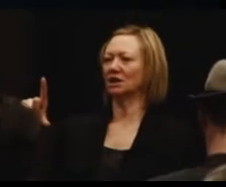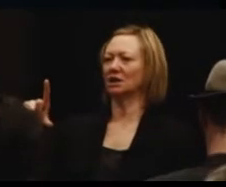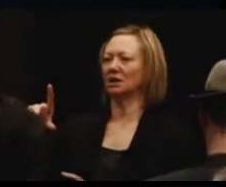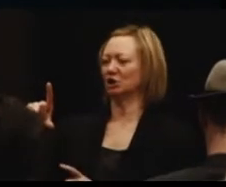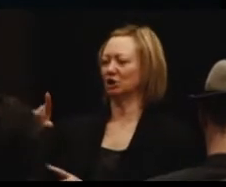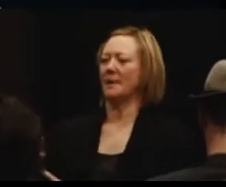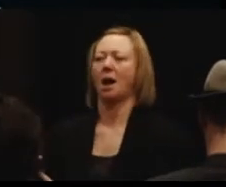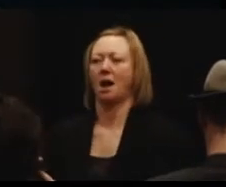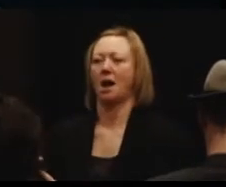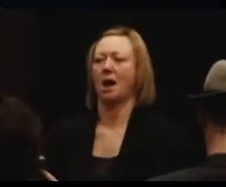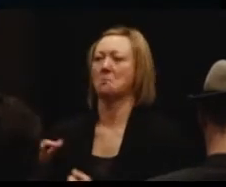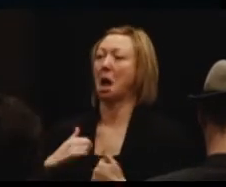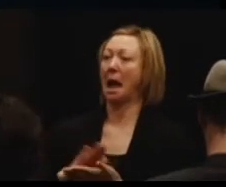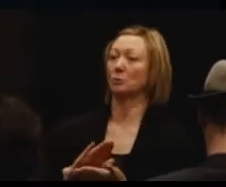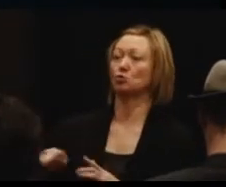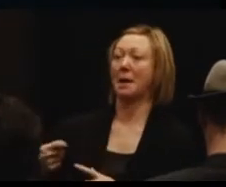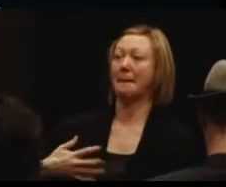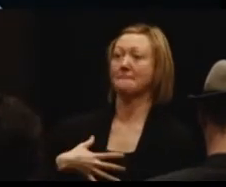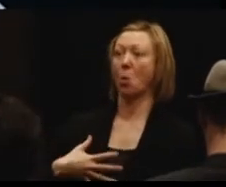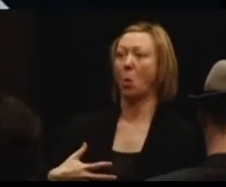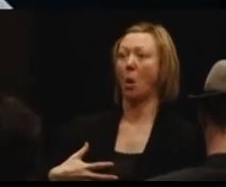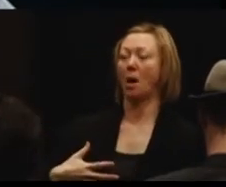that could add another 0.5% to GDP.